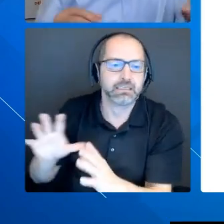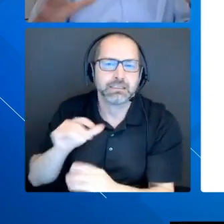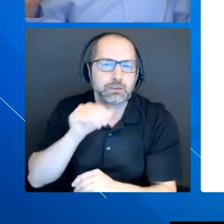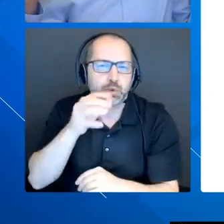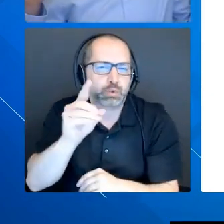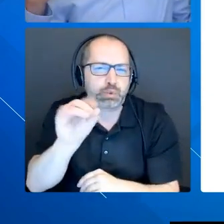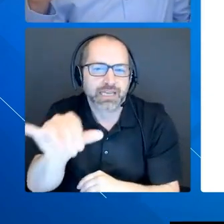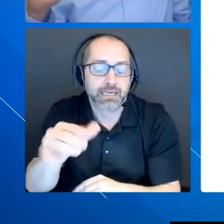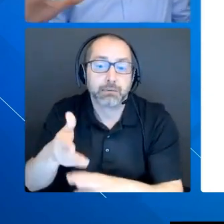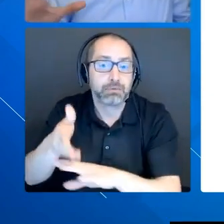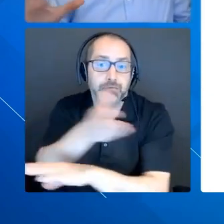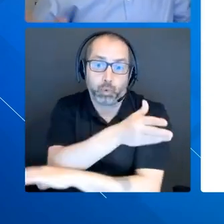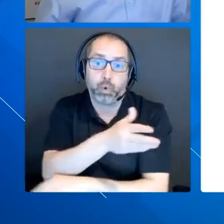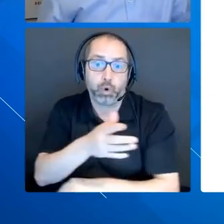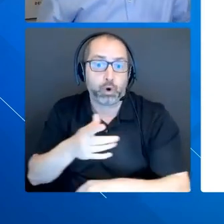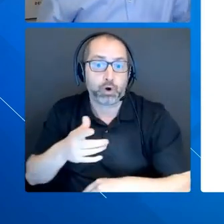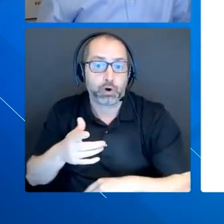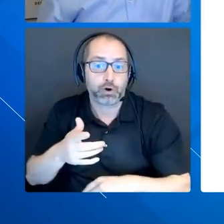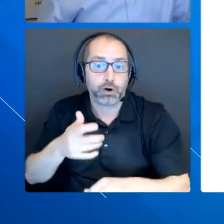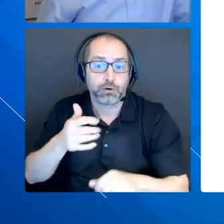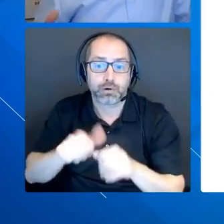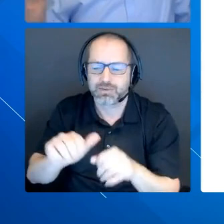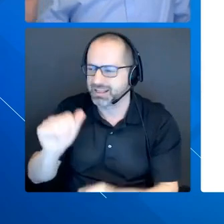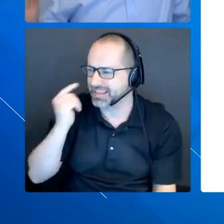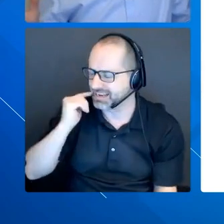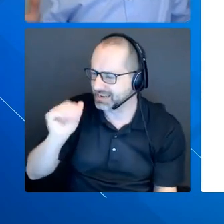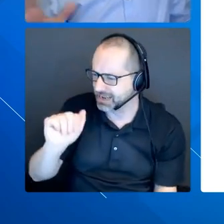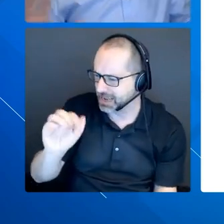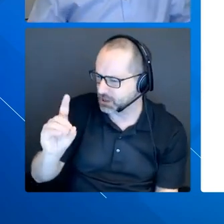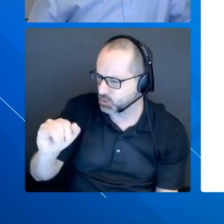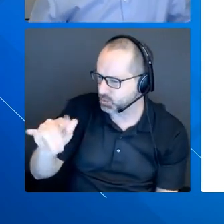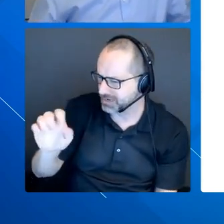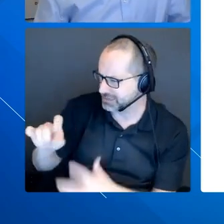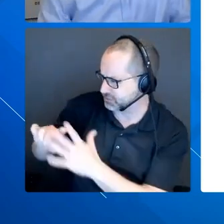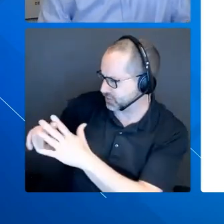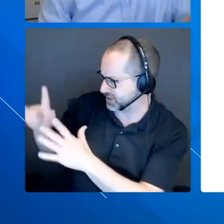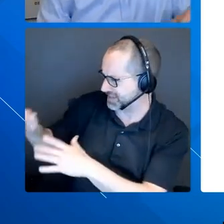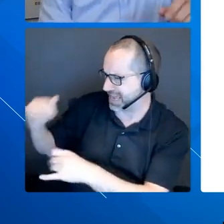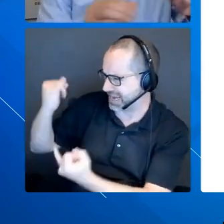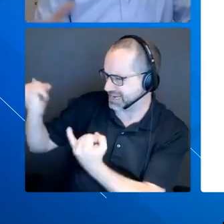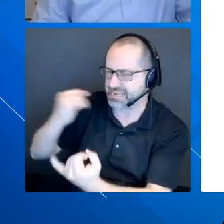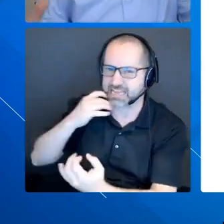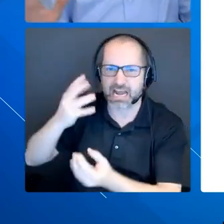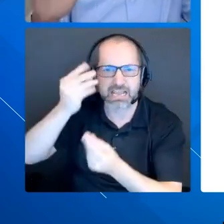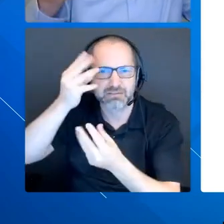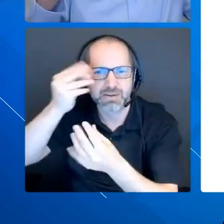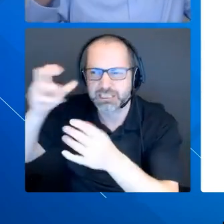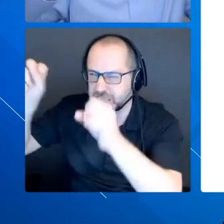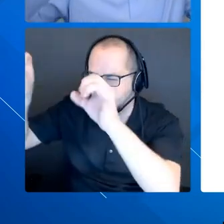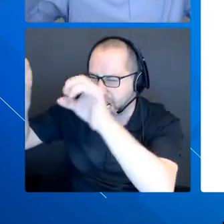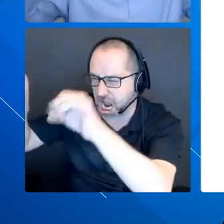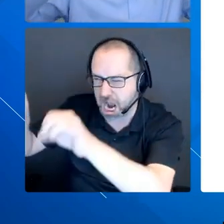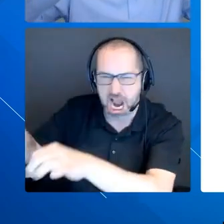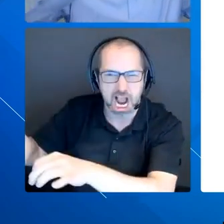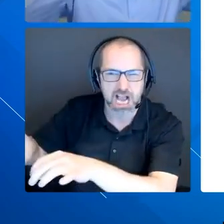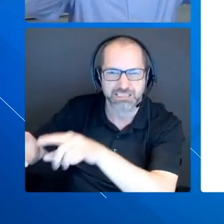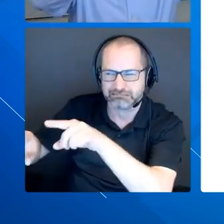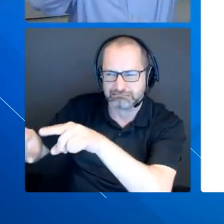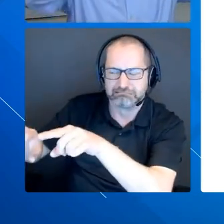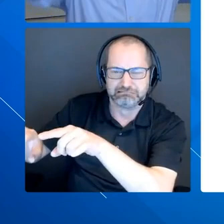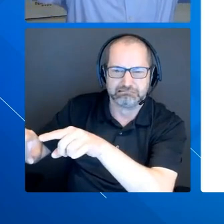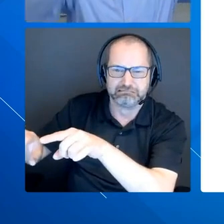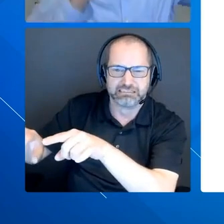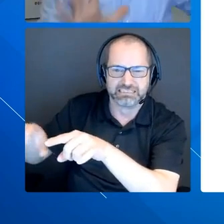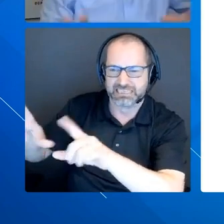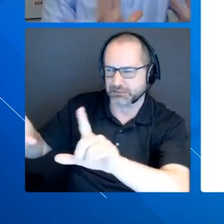there where we had to cram these. I think Adobe started it. They hopefully nobody from Adobe is on the call, so I apologize. But there was a screen. It